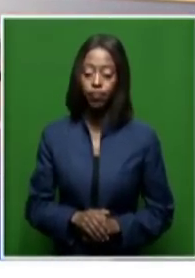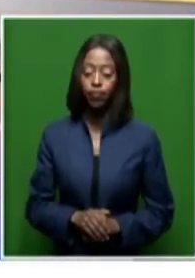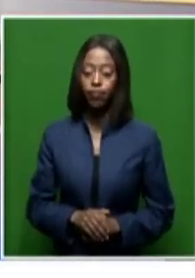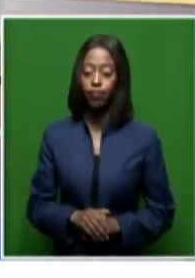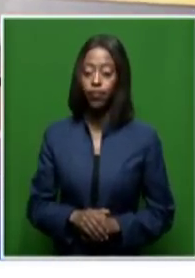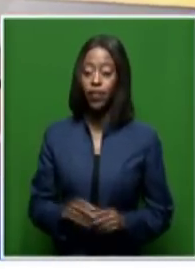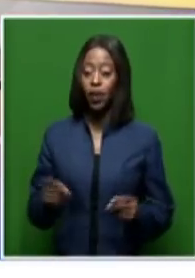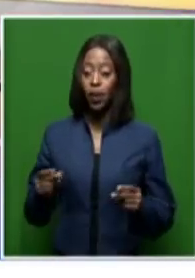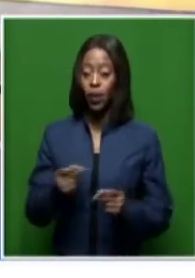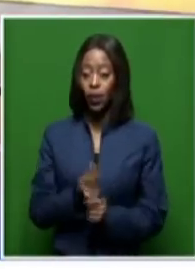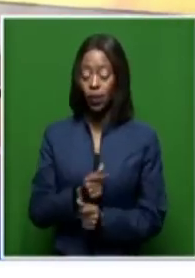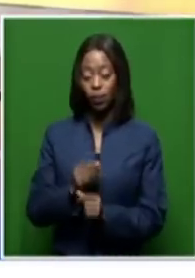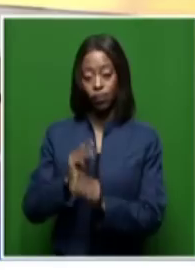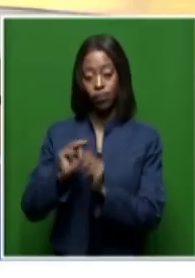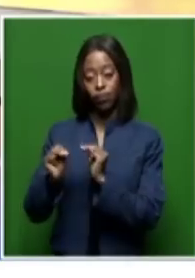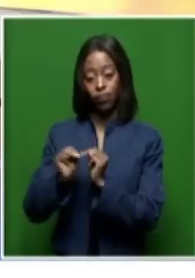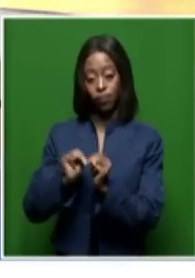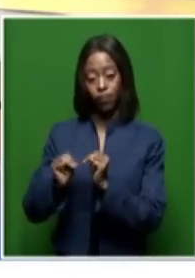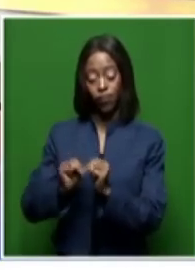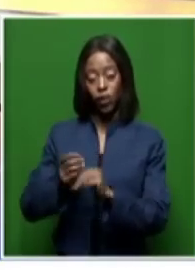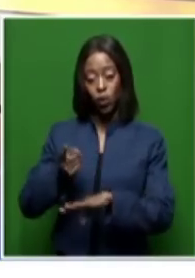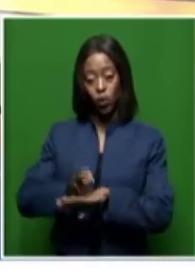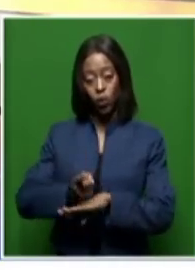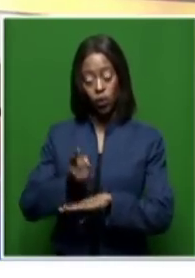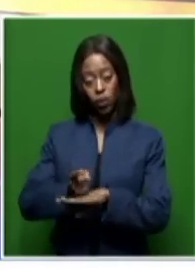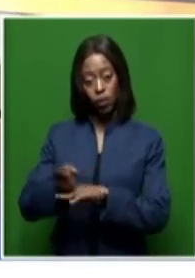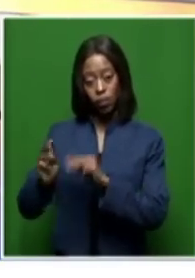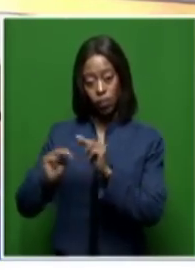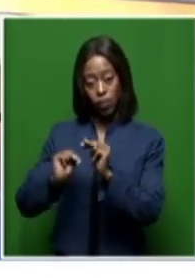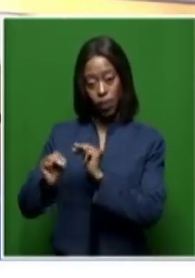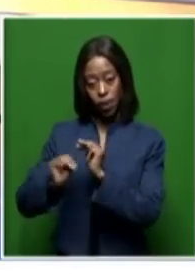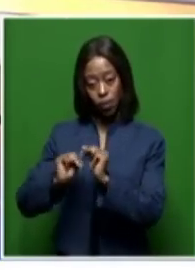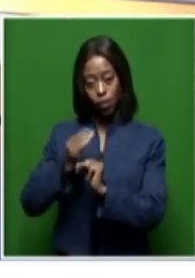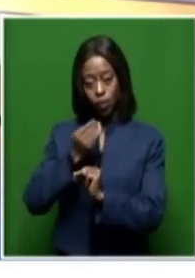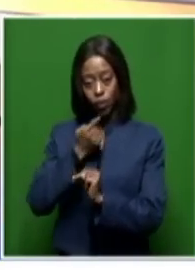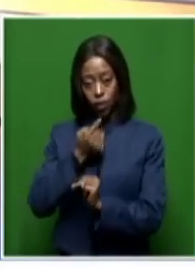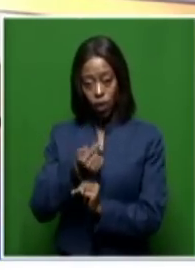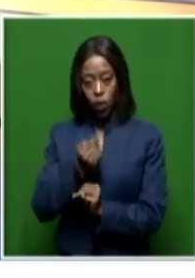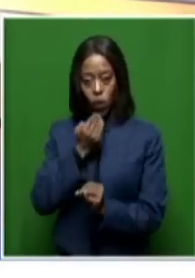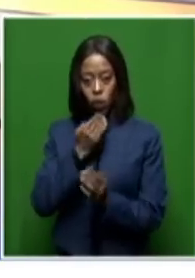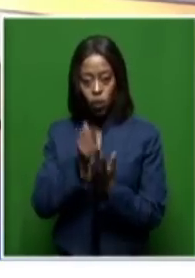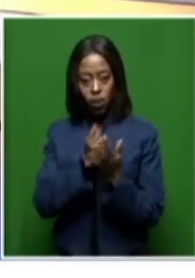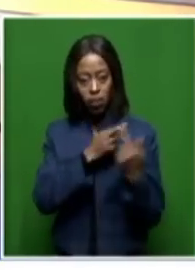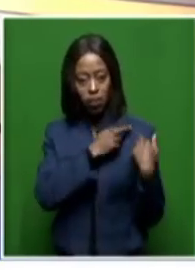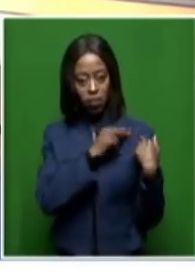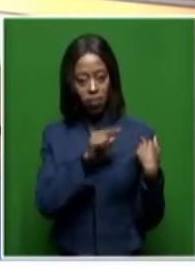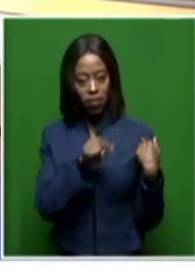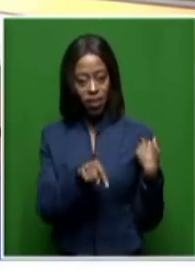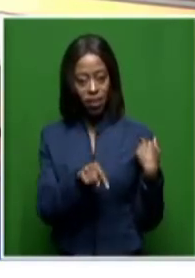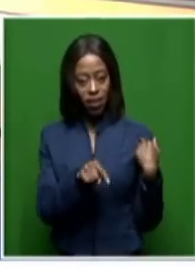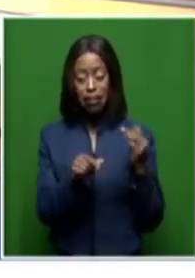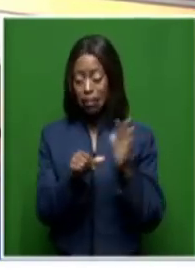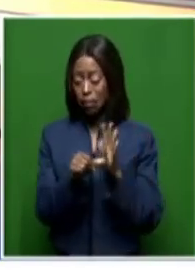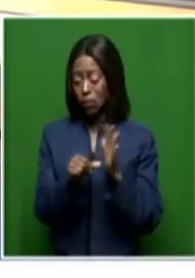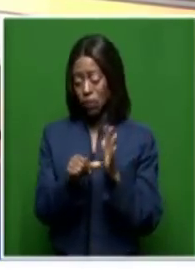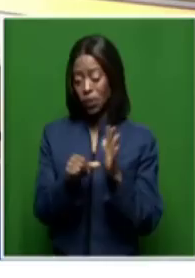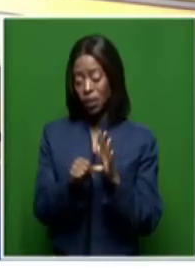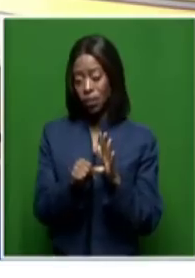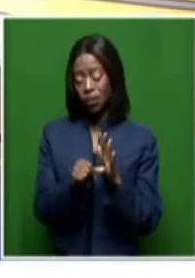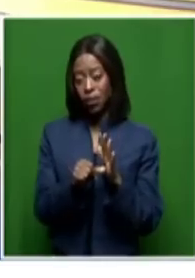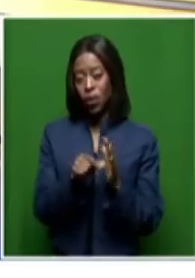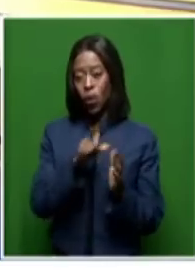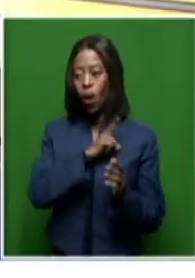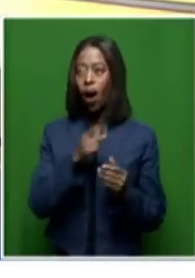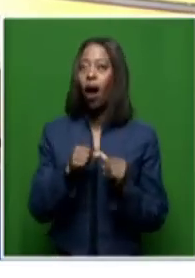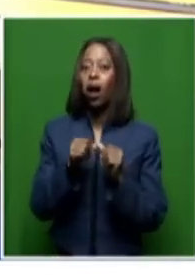consequence management in terms of who has been held accountable, because I think accountability is key, Minister. Otherwise, we